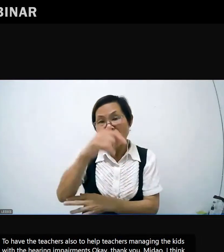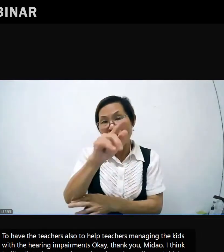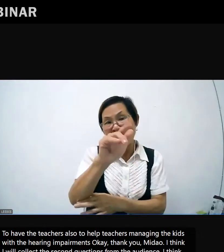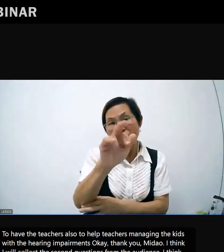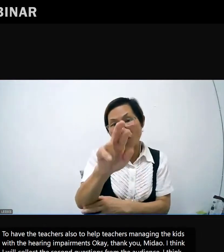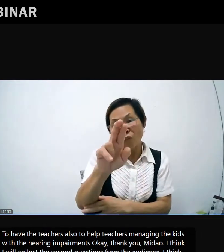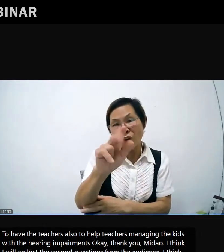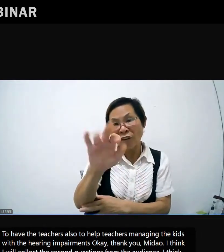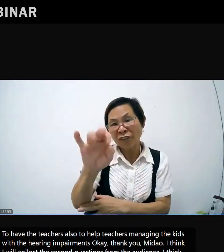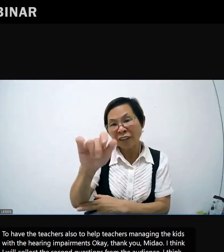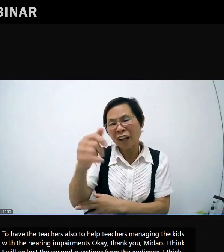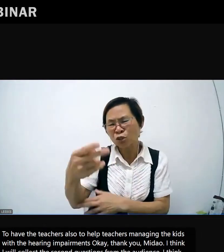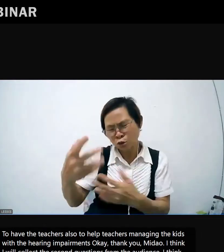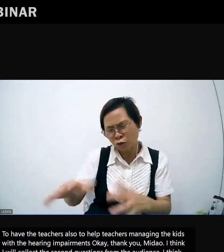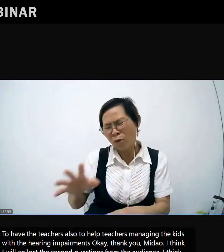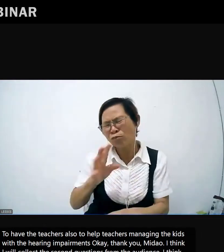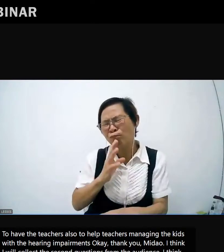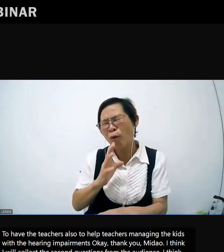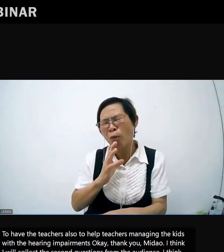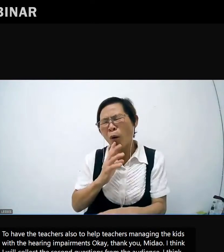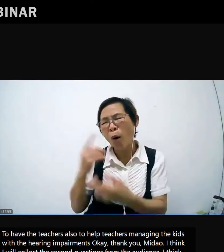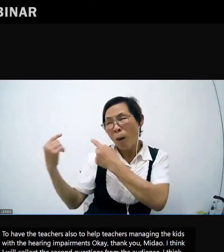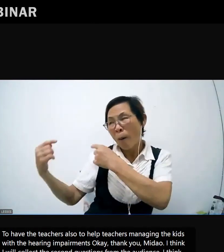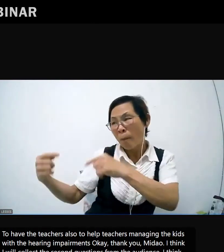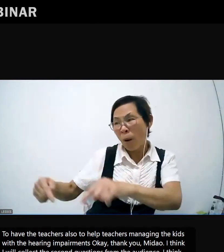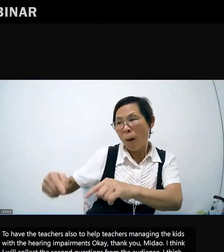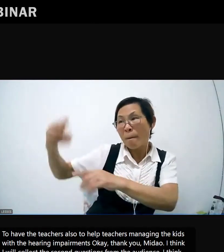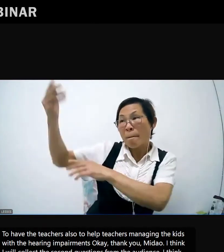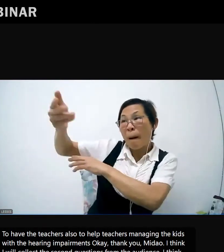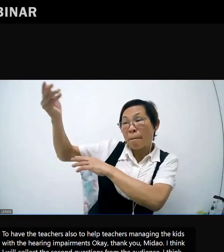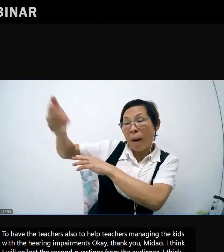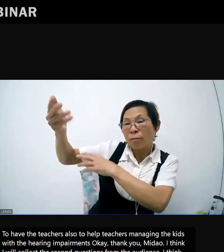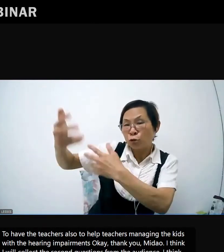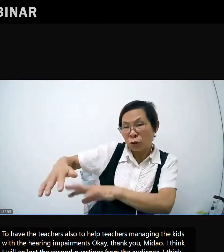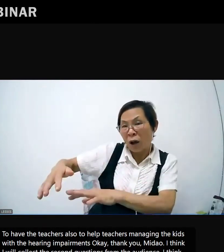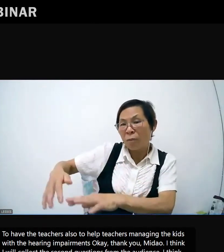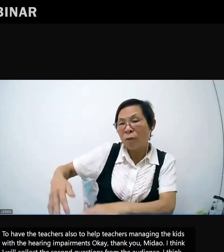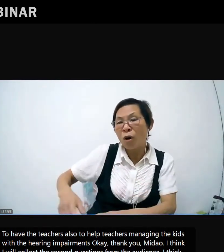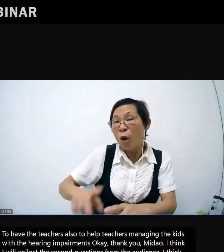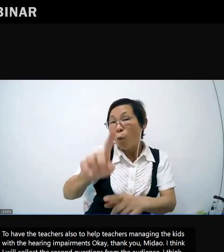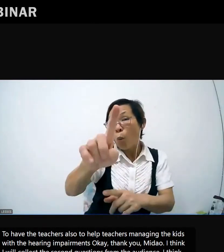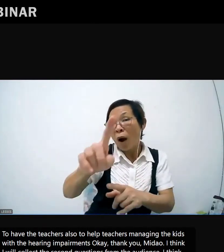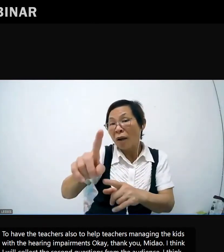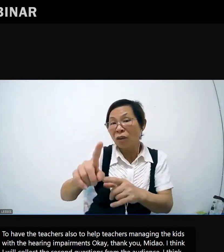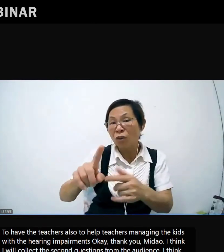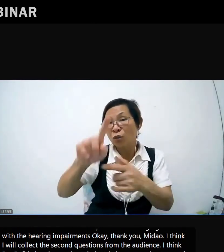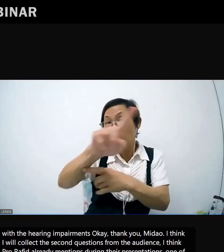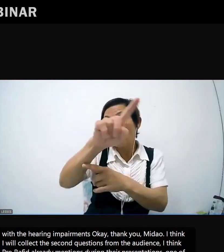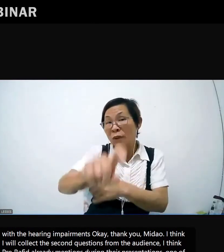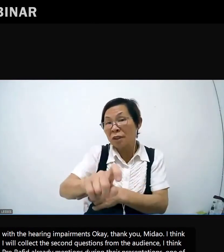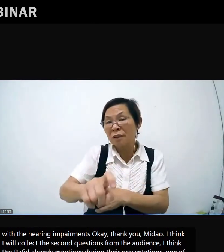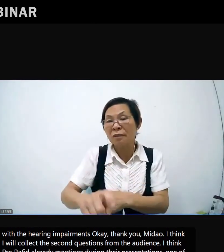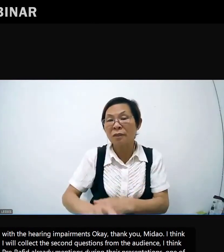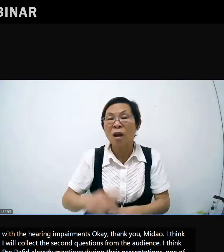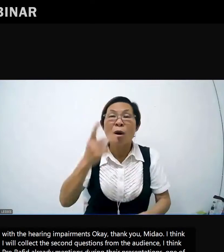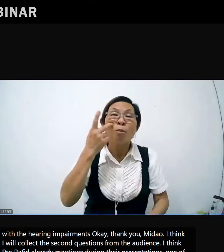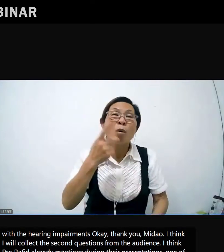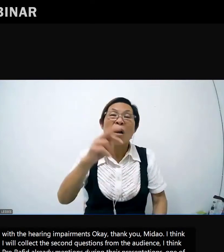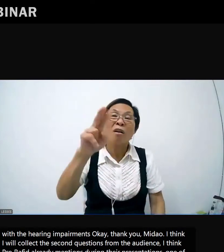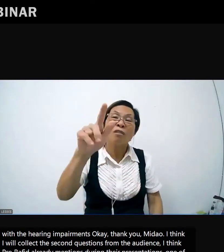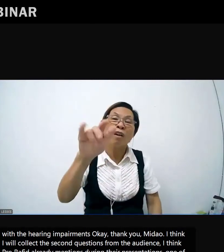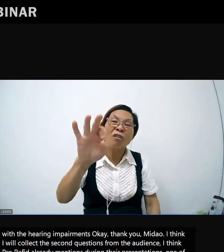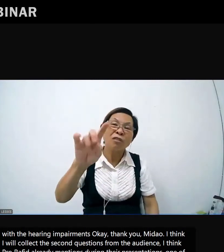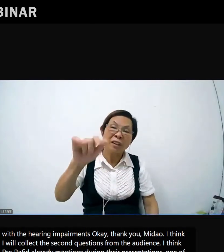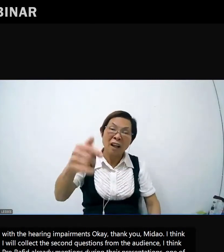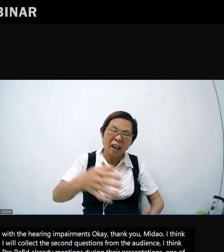mentions during the presentations. One of the two questions, maybe Prof. Rafidah can explain